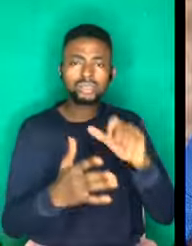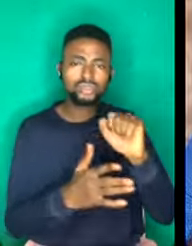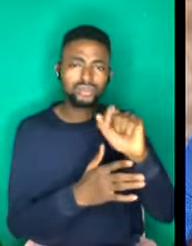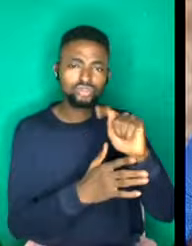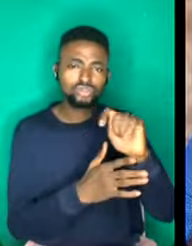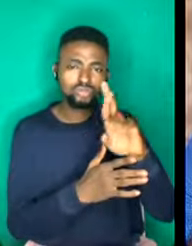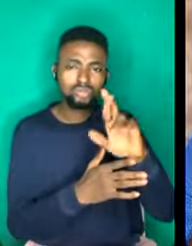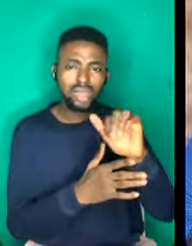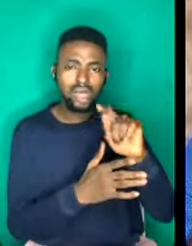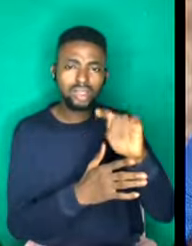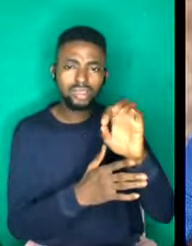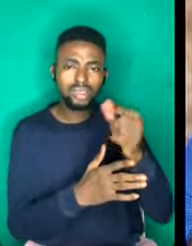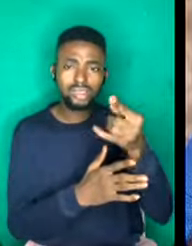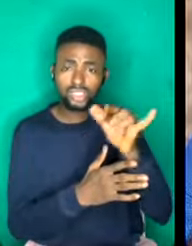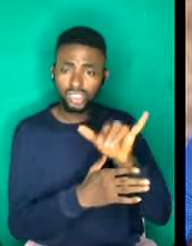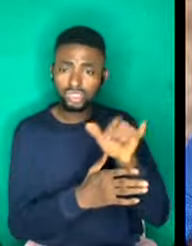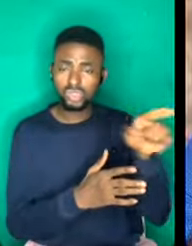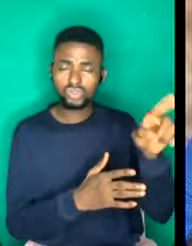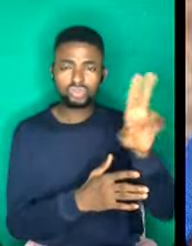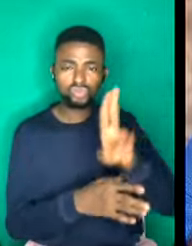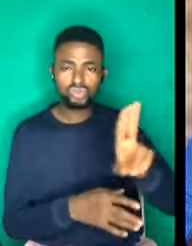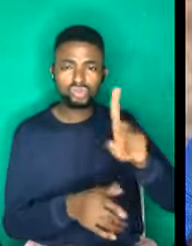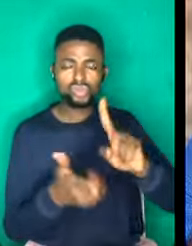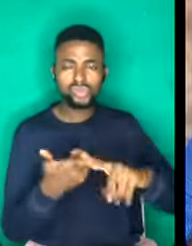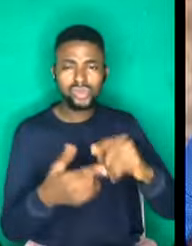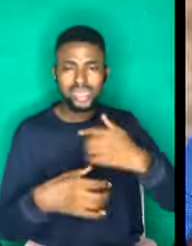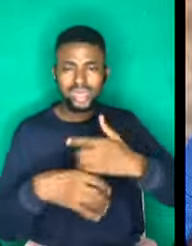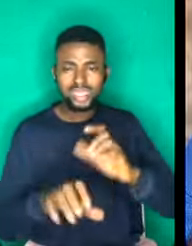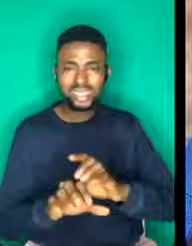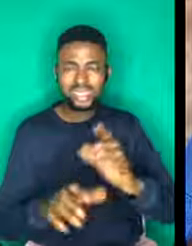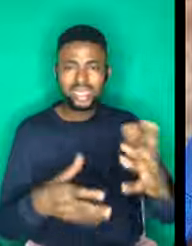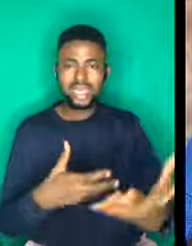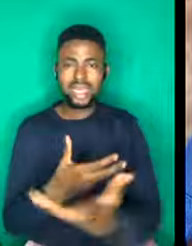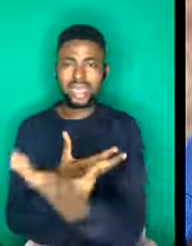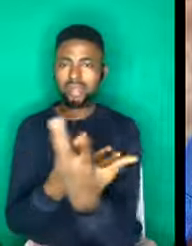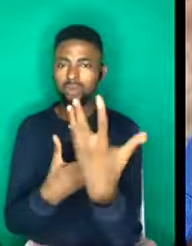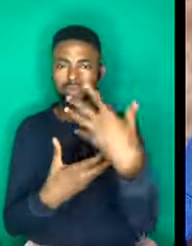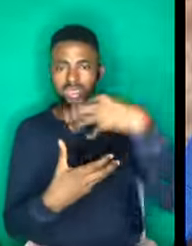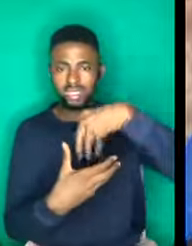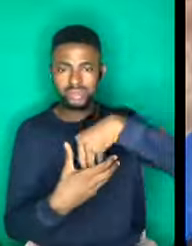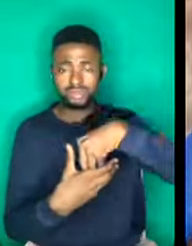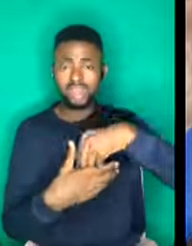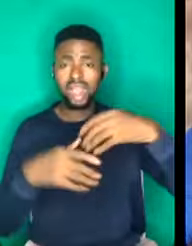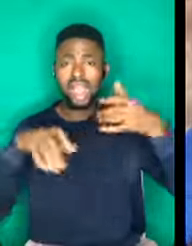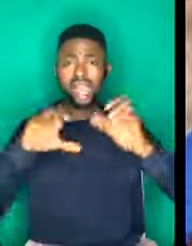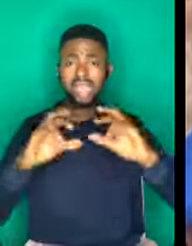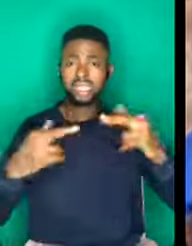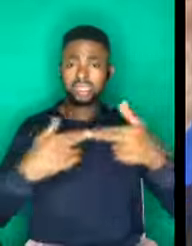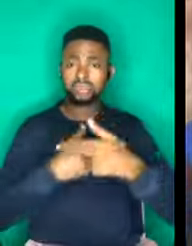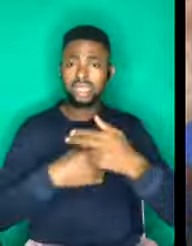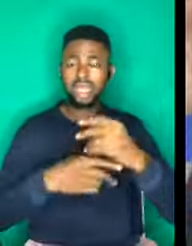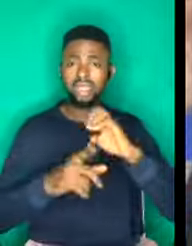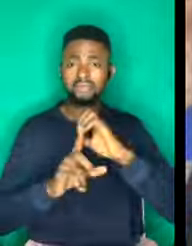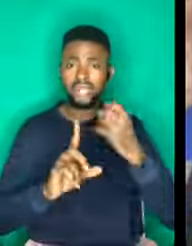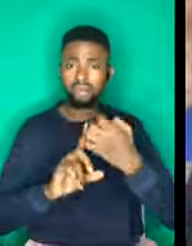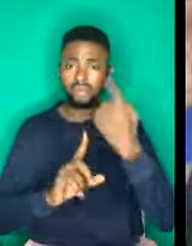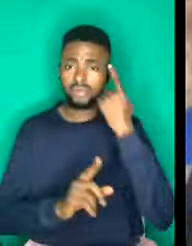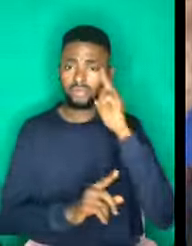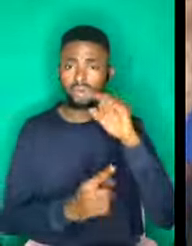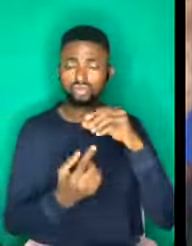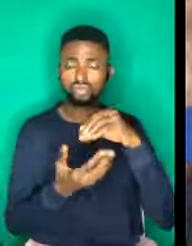are you still using to create an inclusive, classroom environment for students with